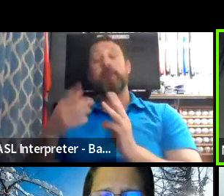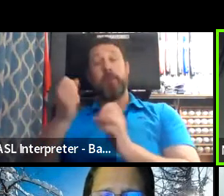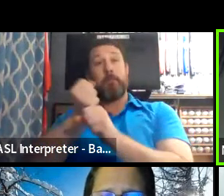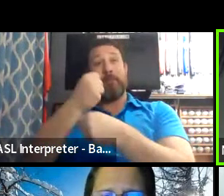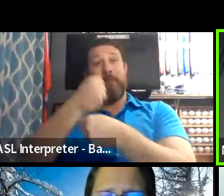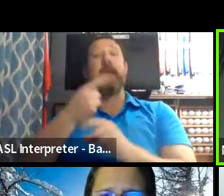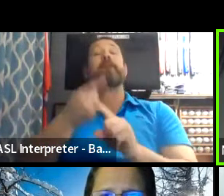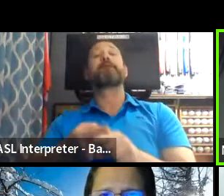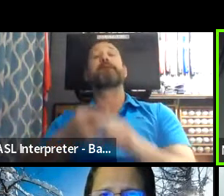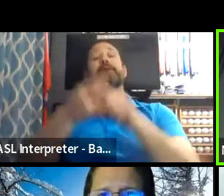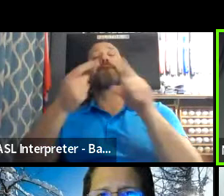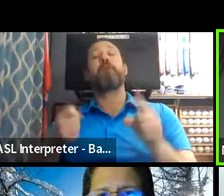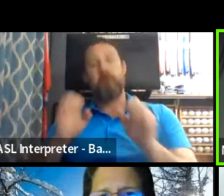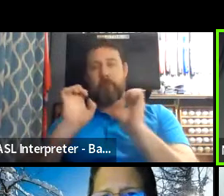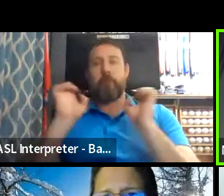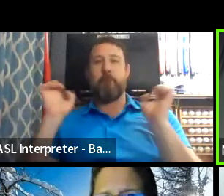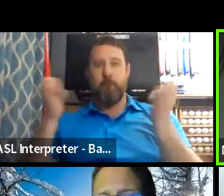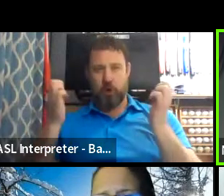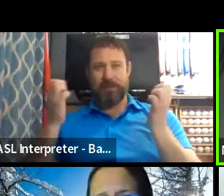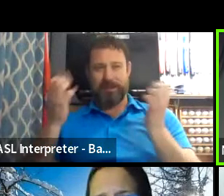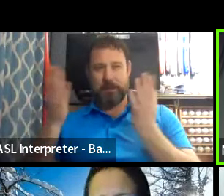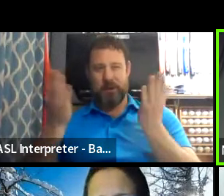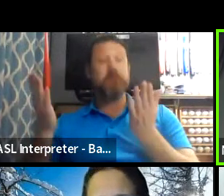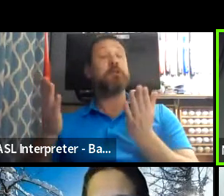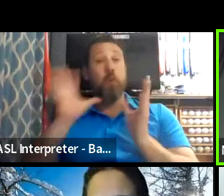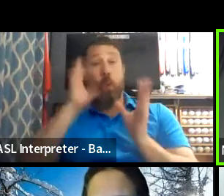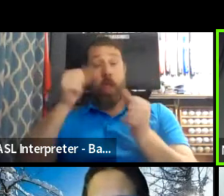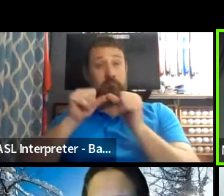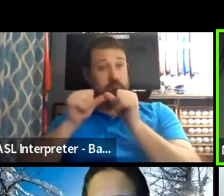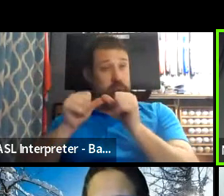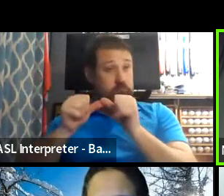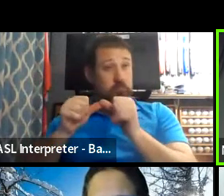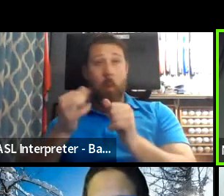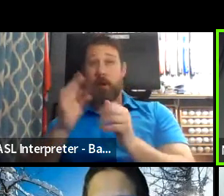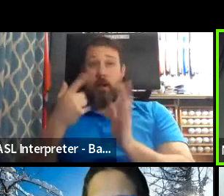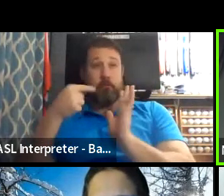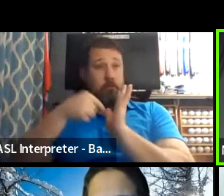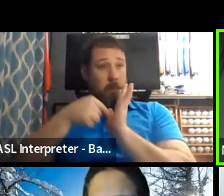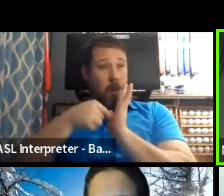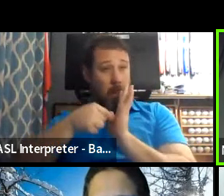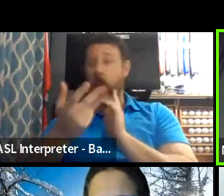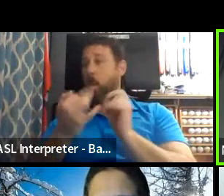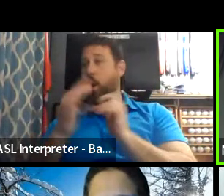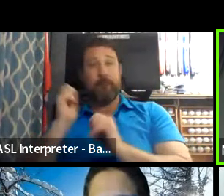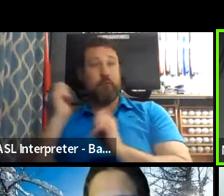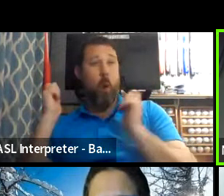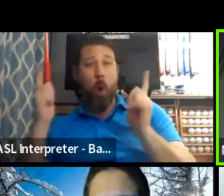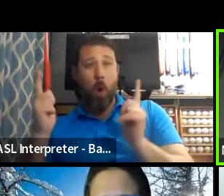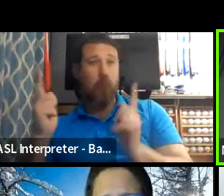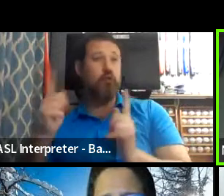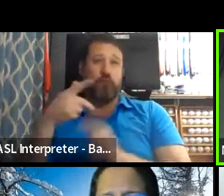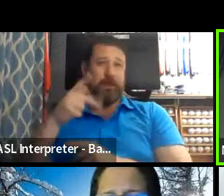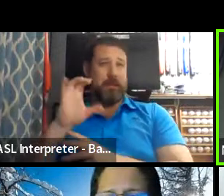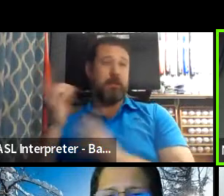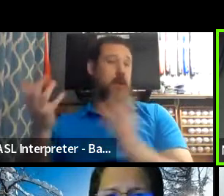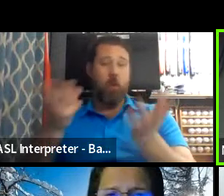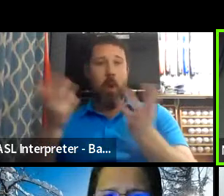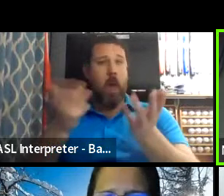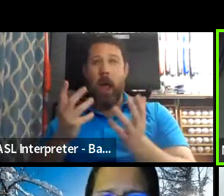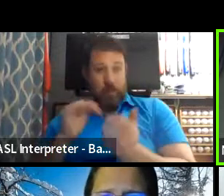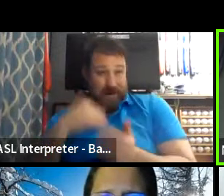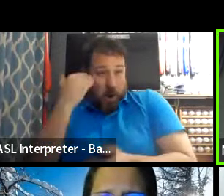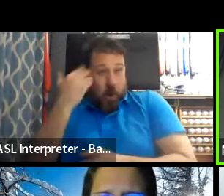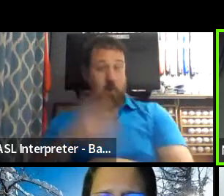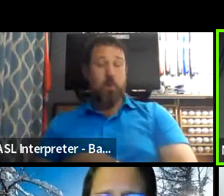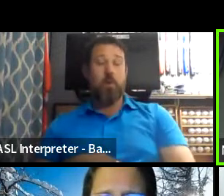from the emergency will remain and maybe could still bill, or will it have to all go to like your primary care? Like, and do we know that part